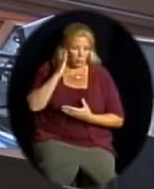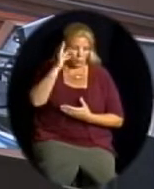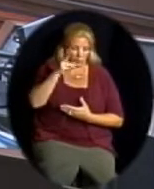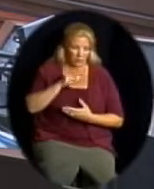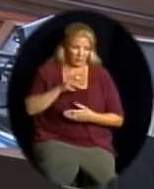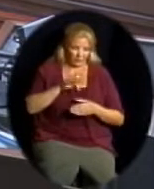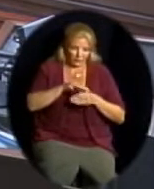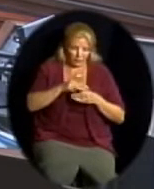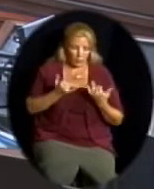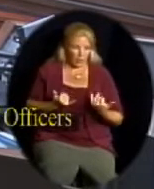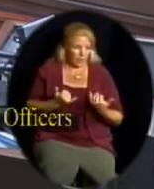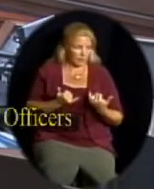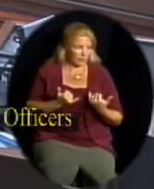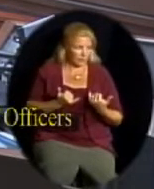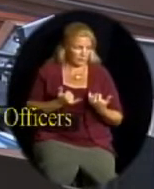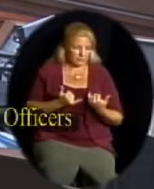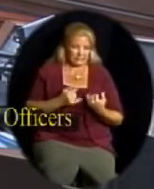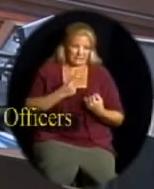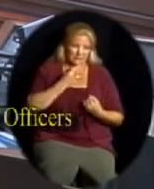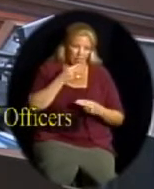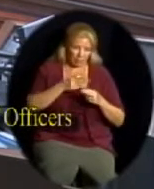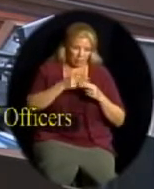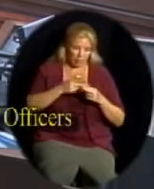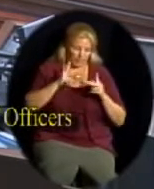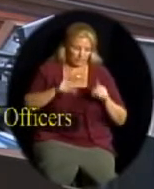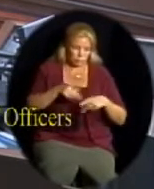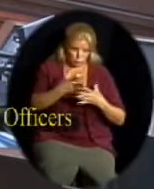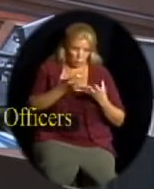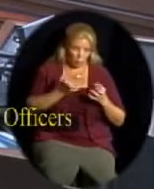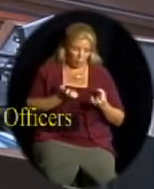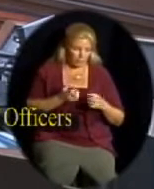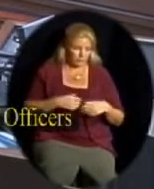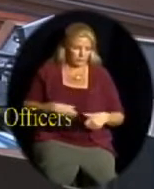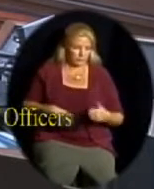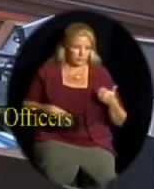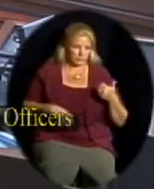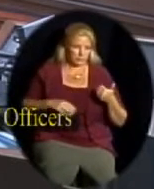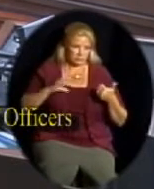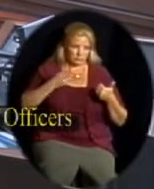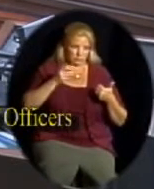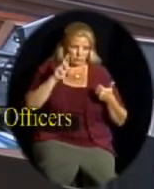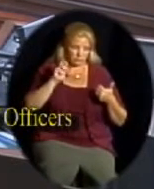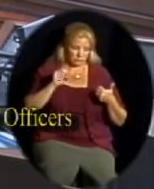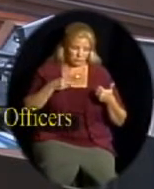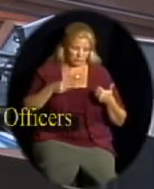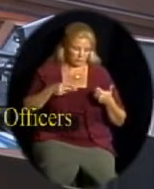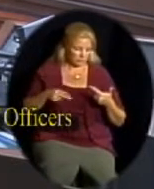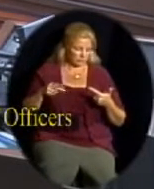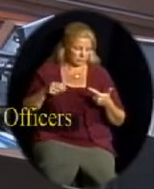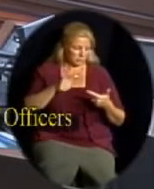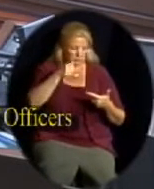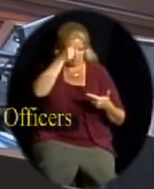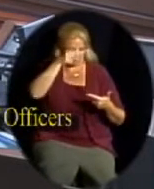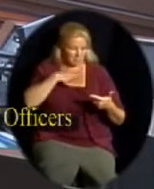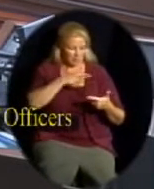of the nominee who you wish to vote for. Mrs. Carpenter? Mr. Churchman, Linda Wilhelm.